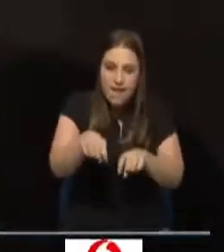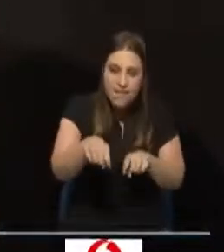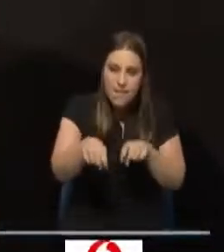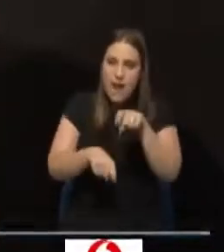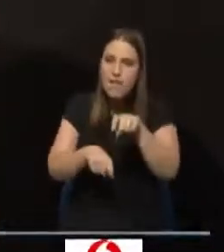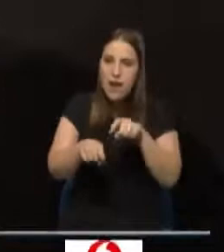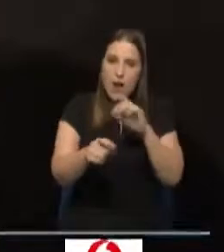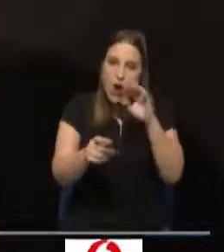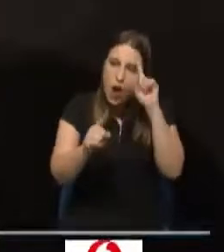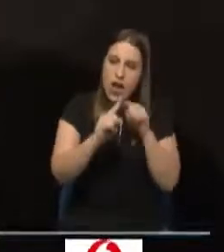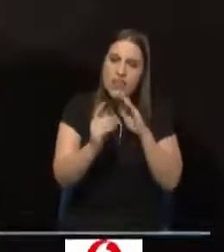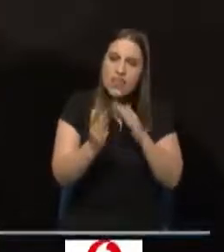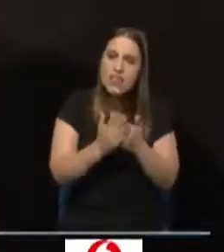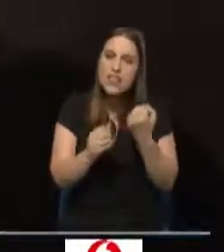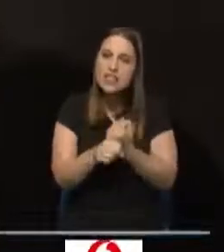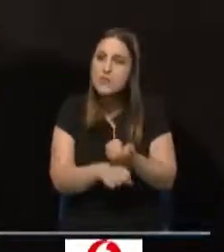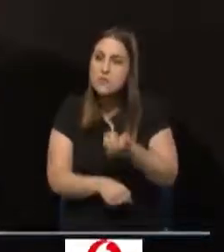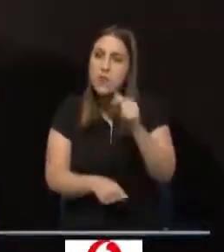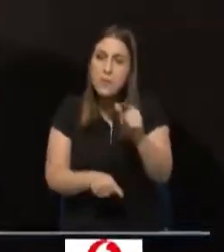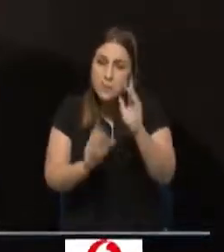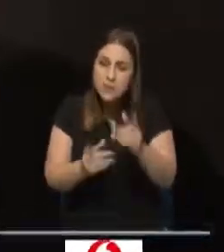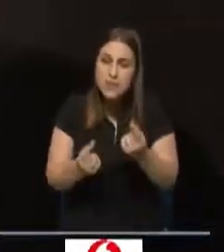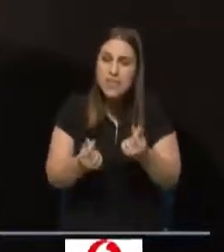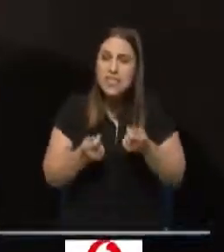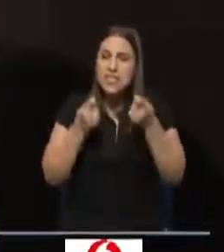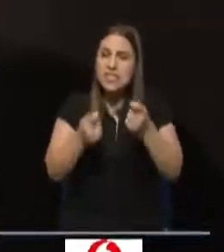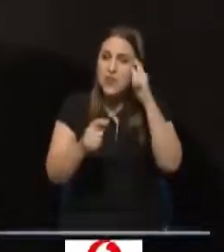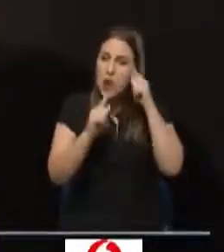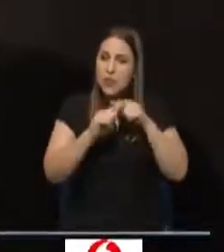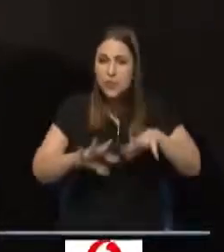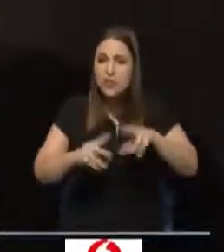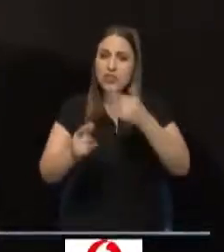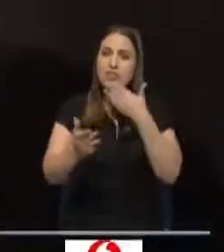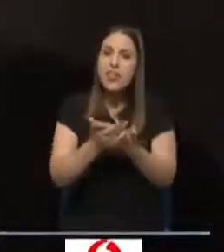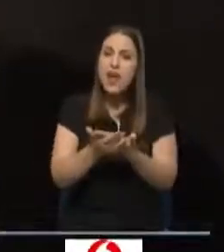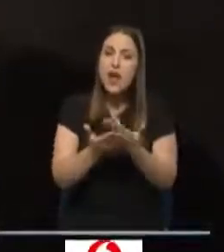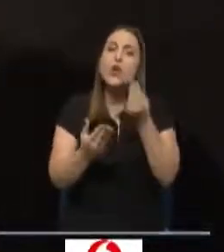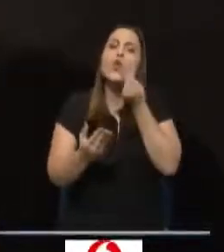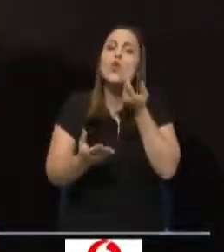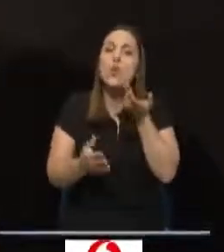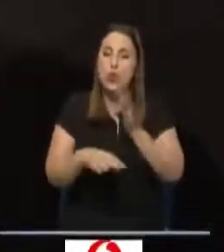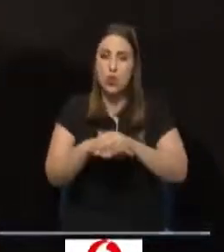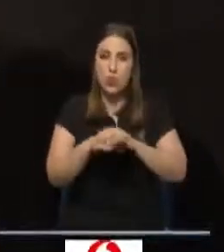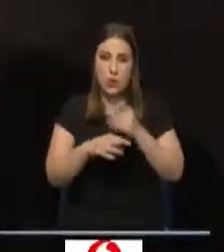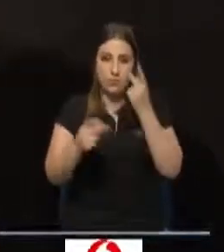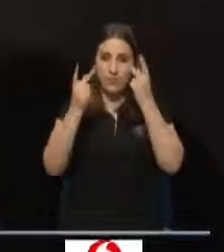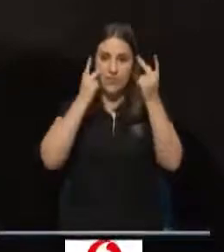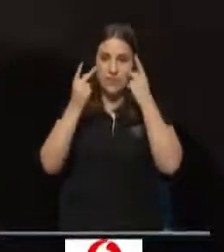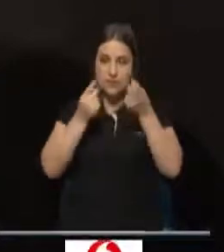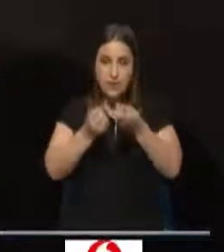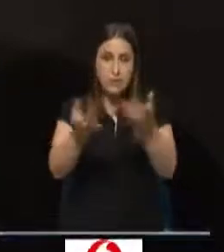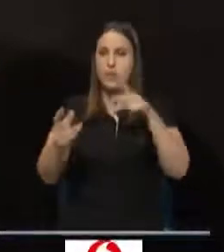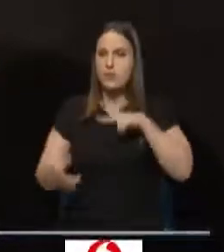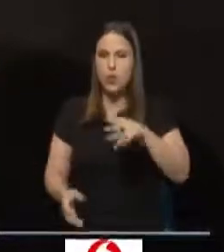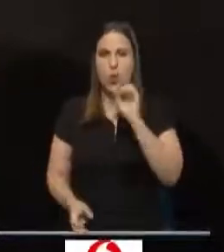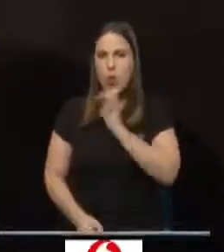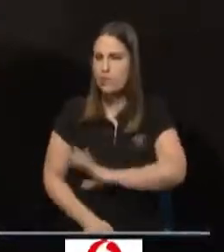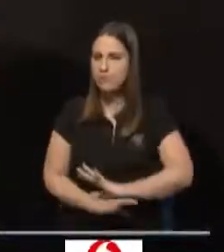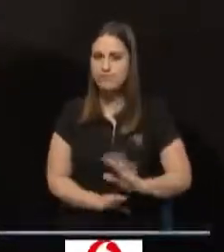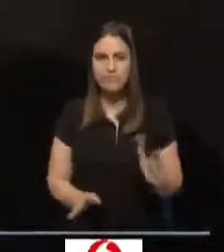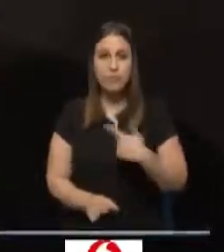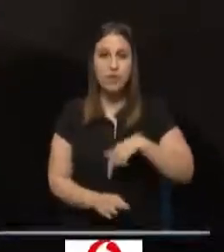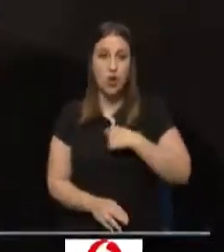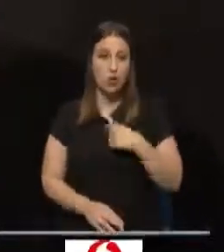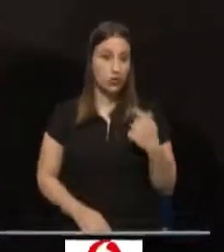go ahead to have the best technology to provide the best service? We need to invest and be